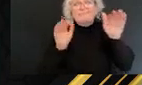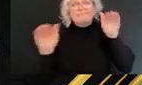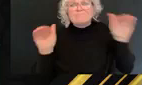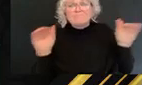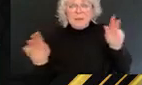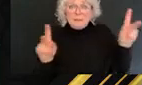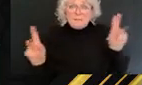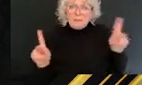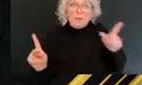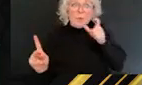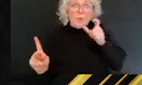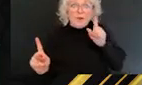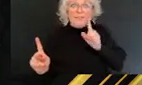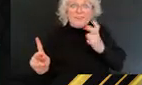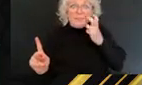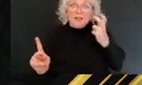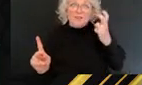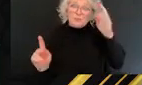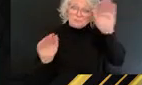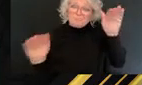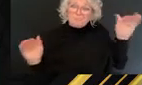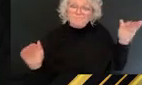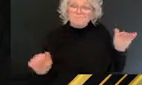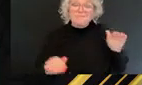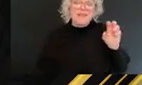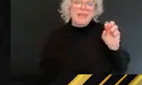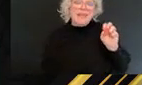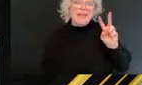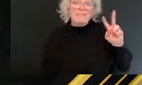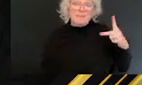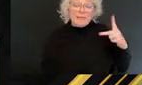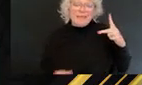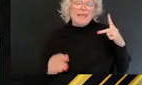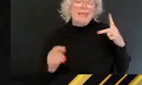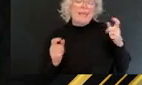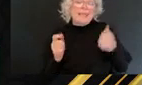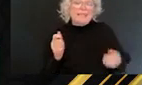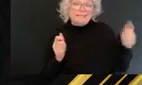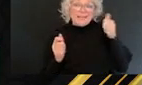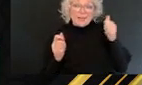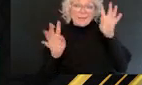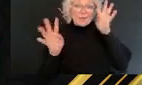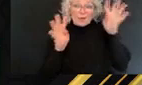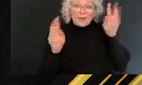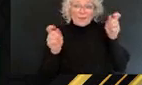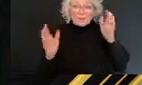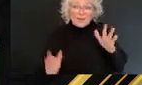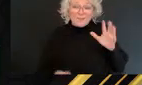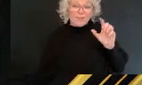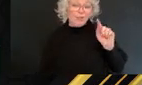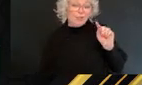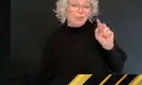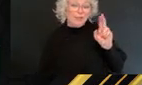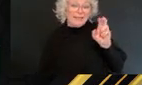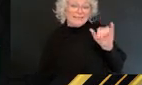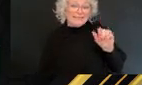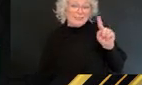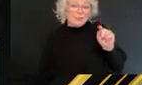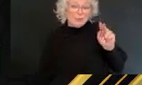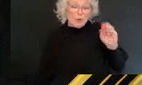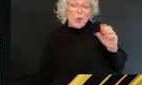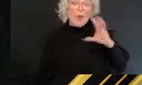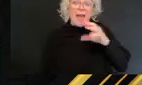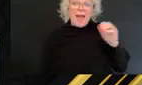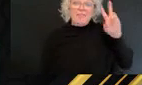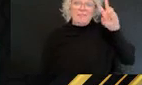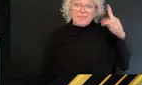who are deafblind. Here to accept the award is EVP Executive Creative Director Tracy Zudo and VP